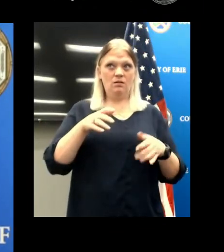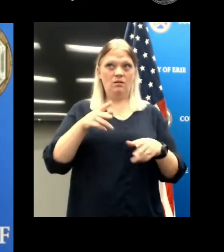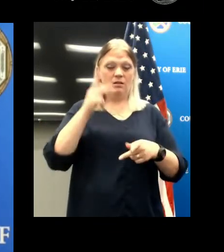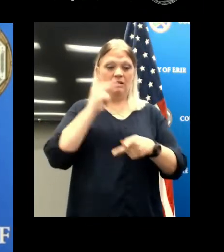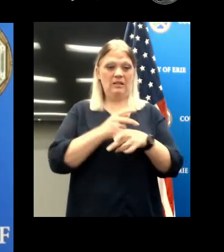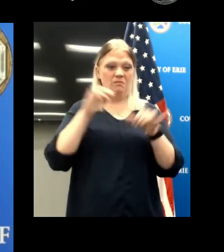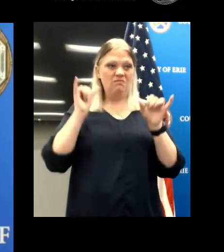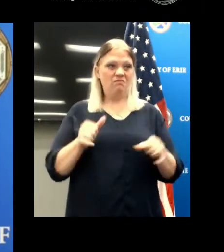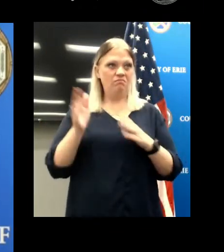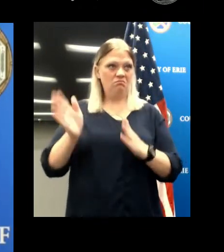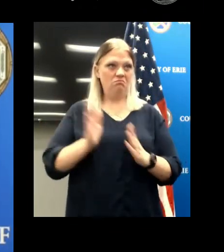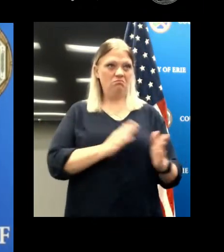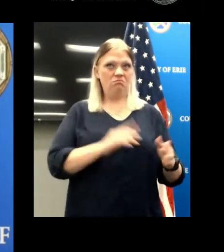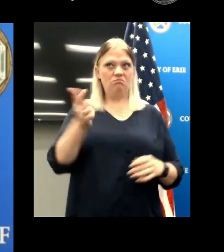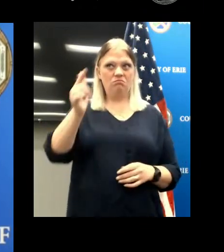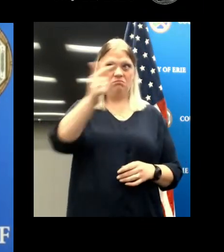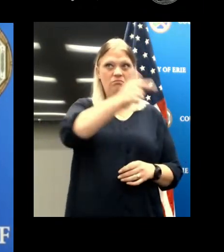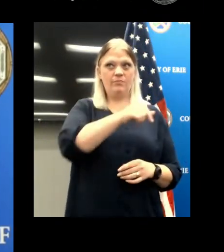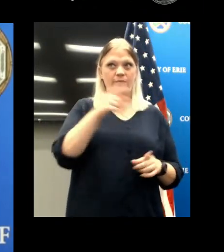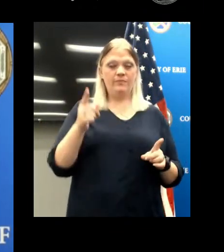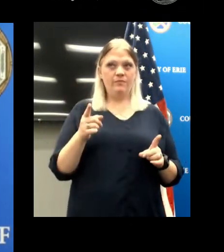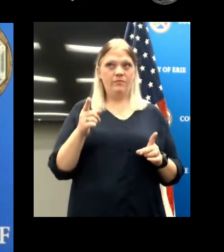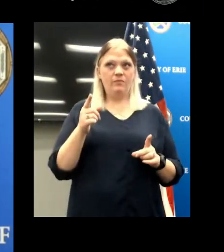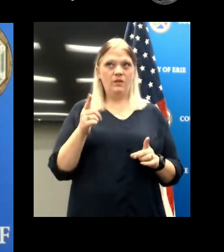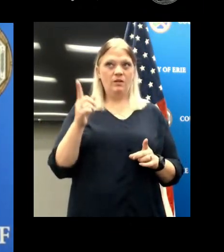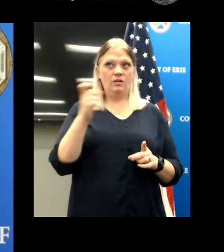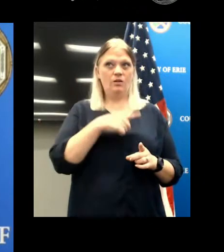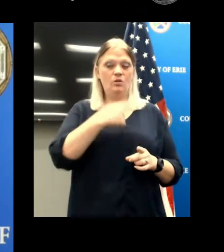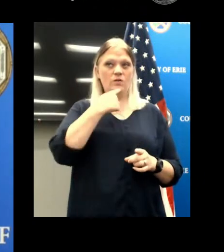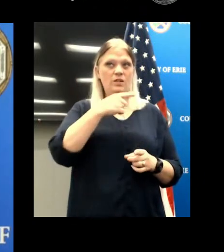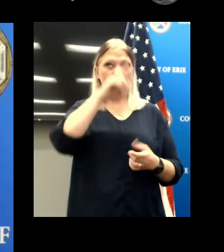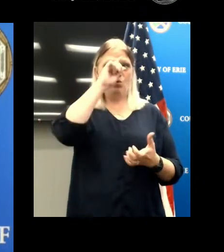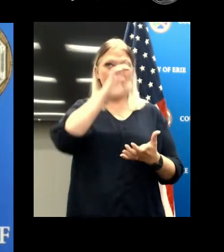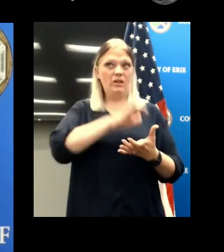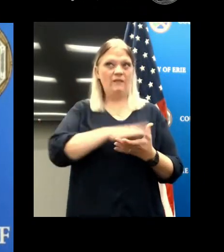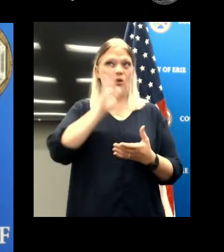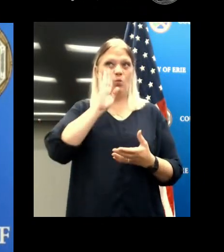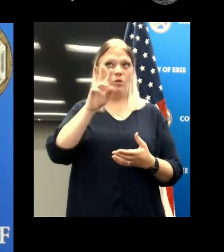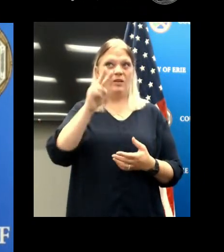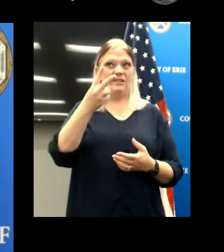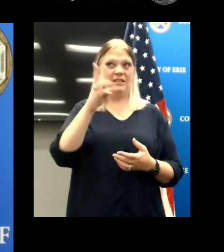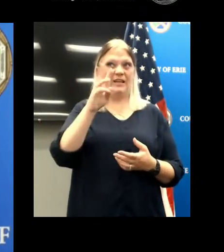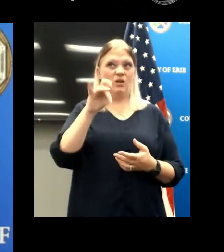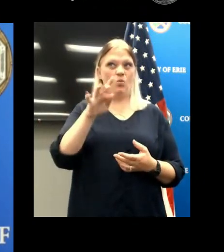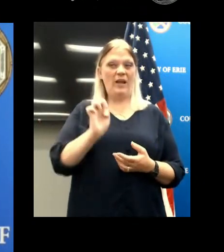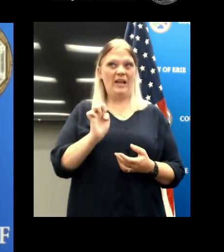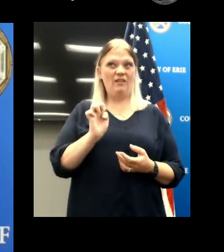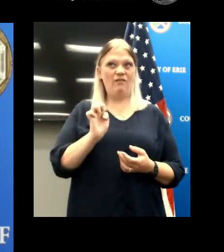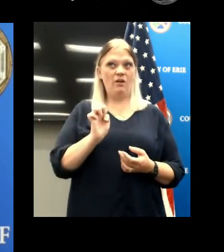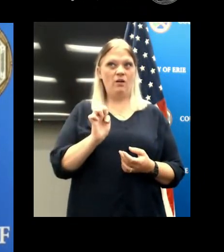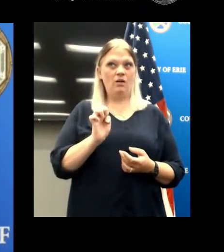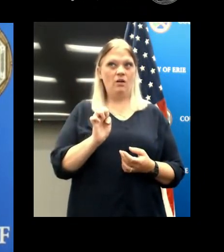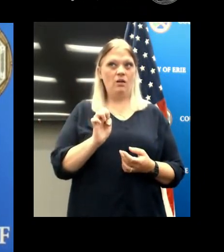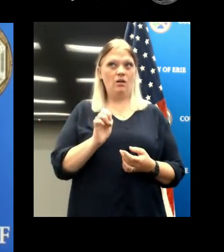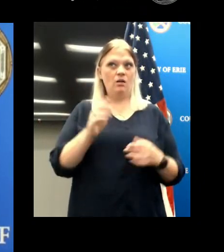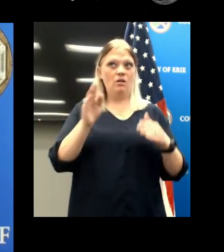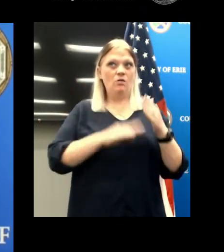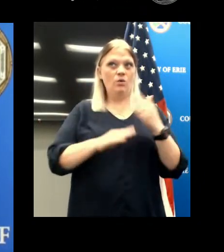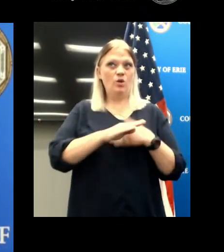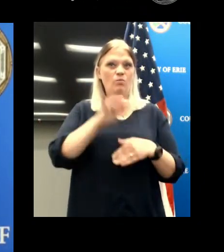very much. You said that you believe that there is going to be a second wave. Who do you base